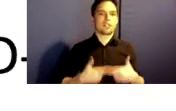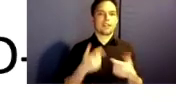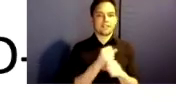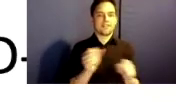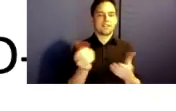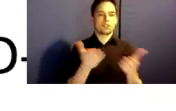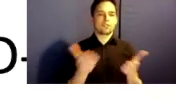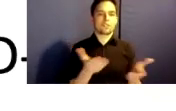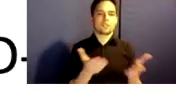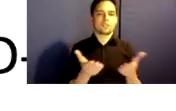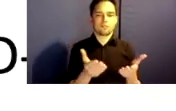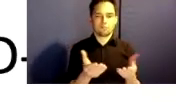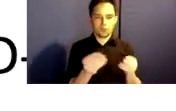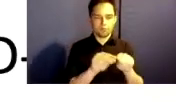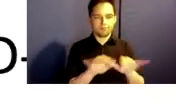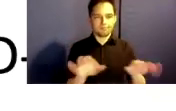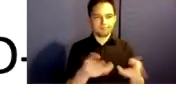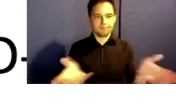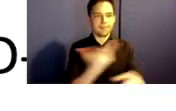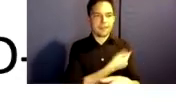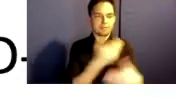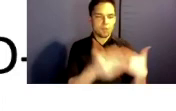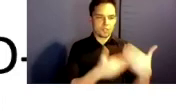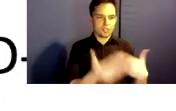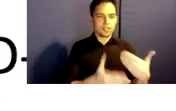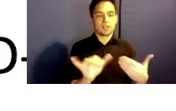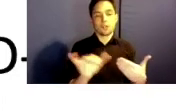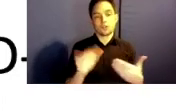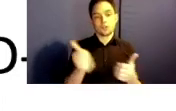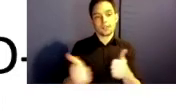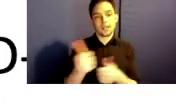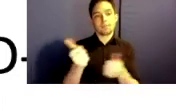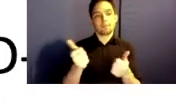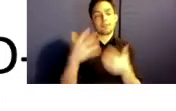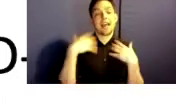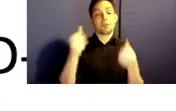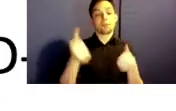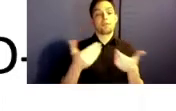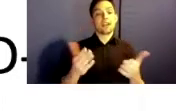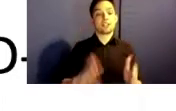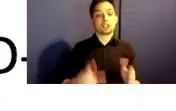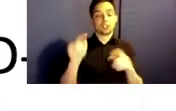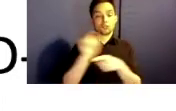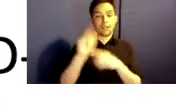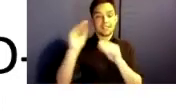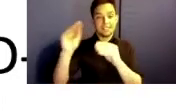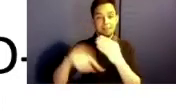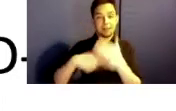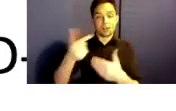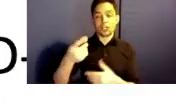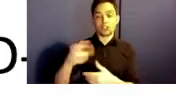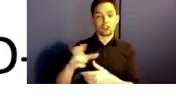throughout all the vaccination process, and health providers should be trained on gender and GBV